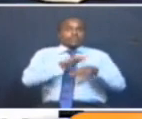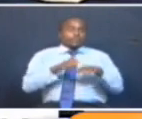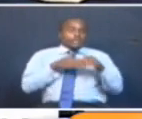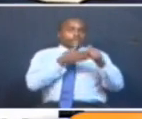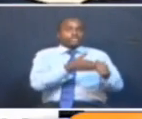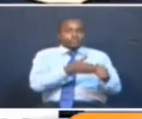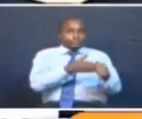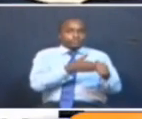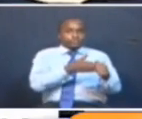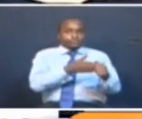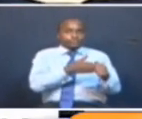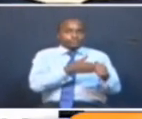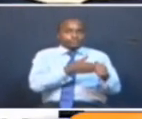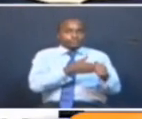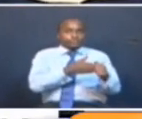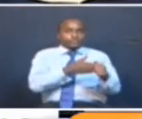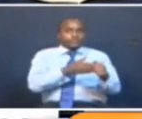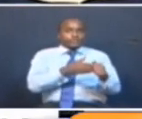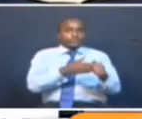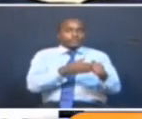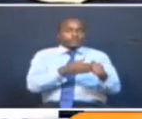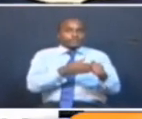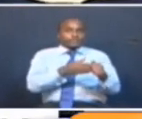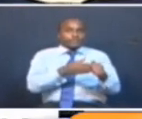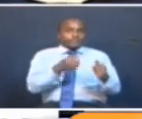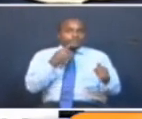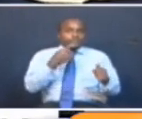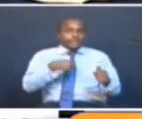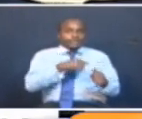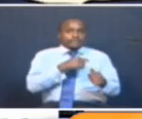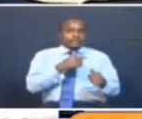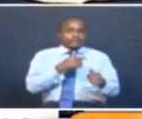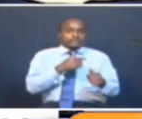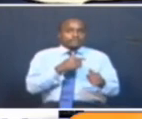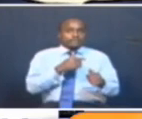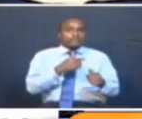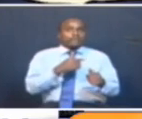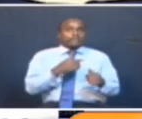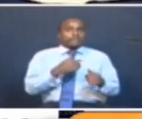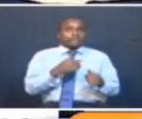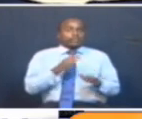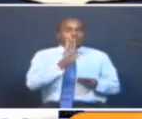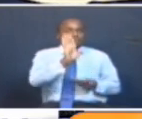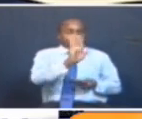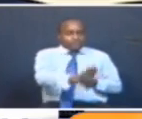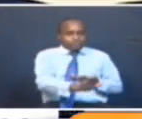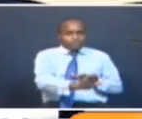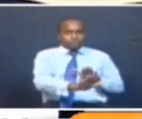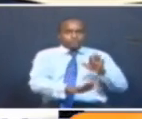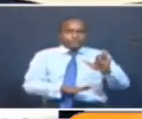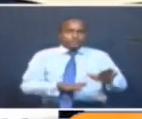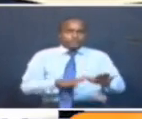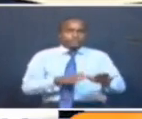here telling us exactly that I don't want to walk one step and I don't want to